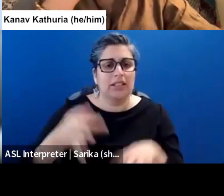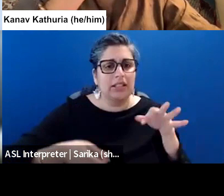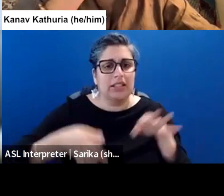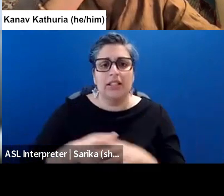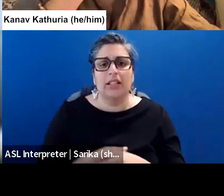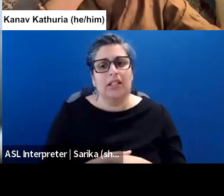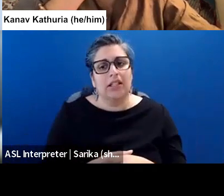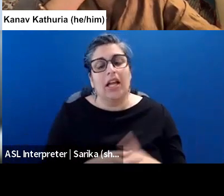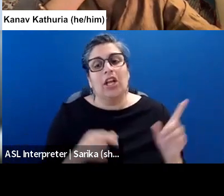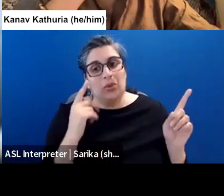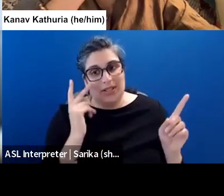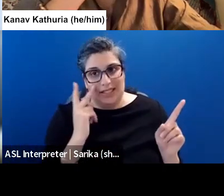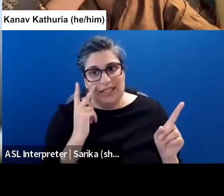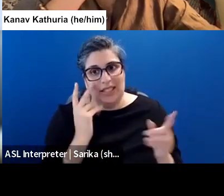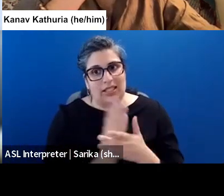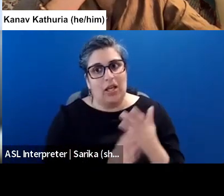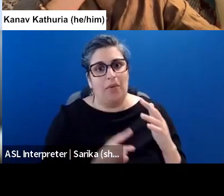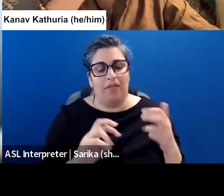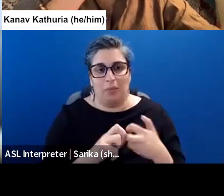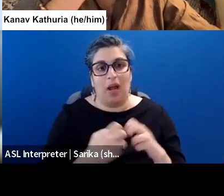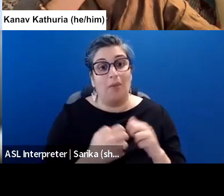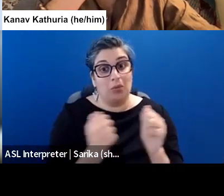And you can really see some of the problems with the legal